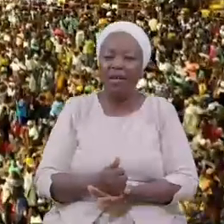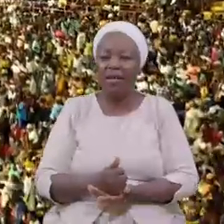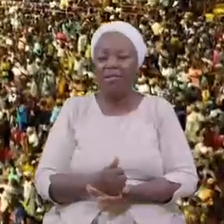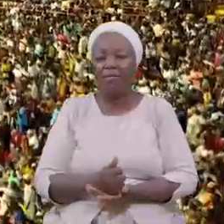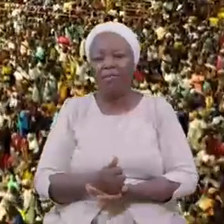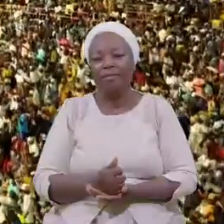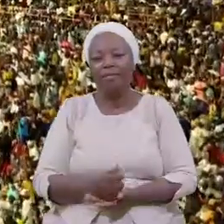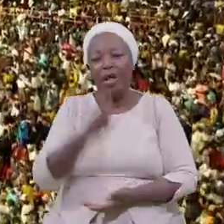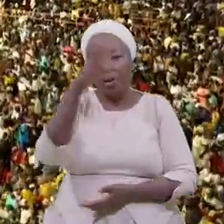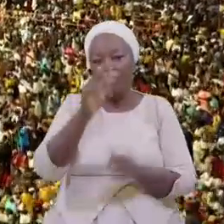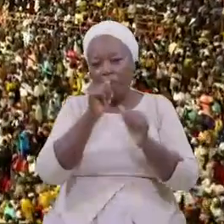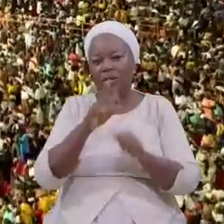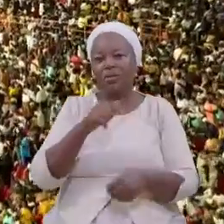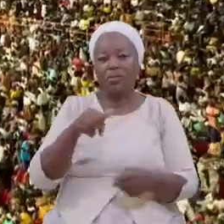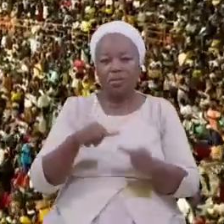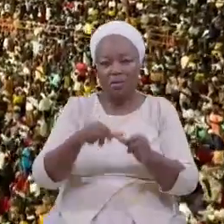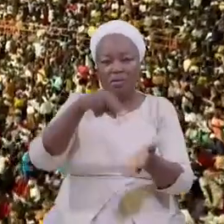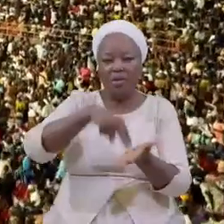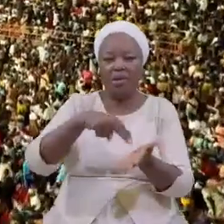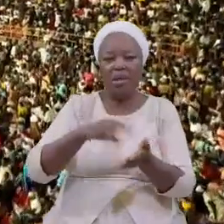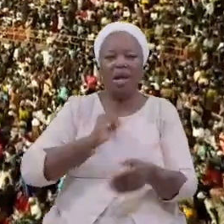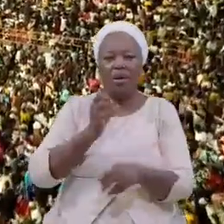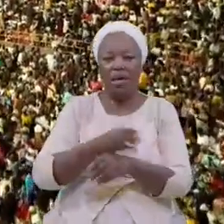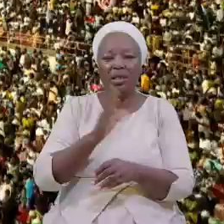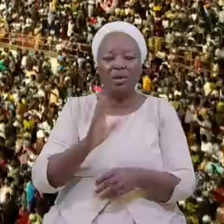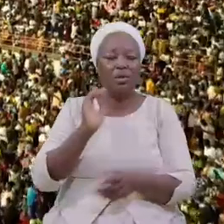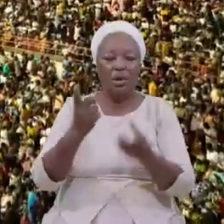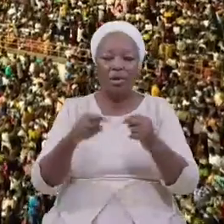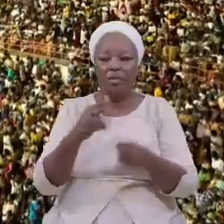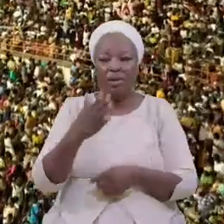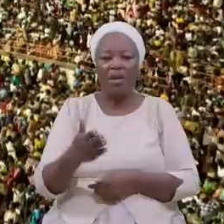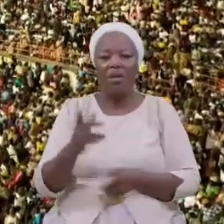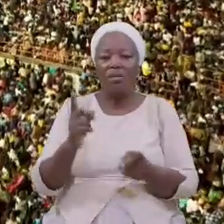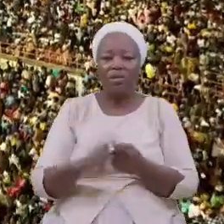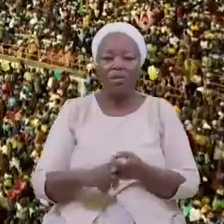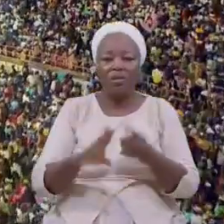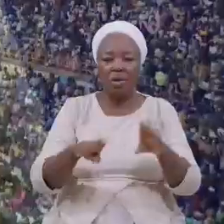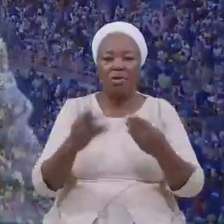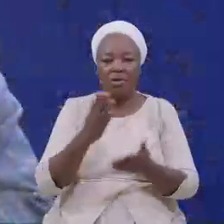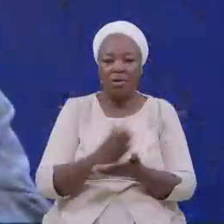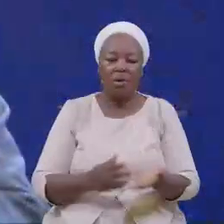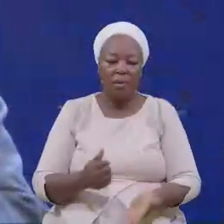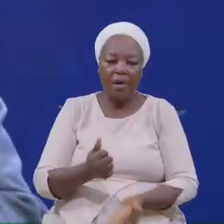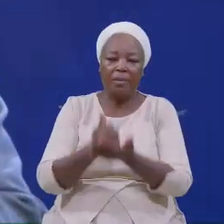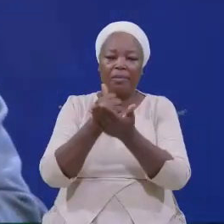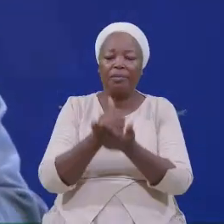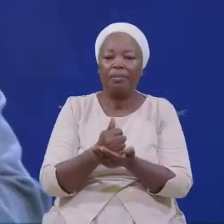God bless you. Keep on standing. Our counselors will come there to give you some helping hand.